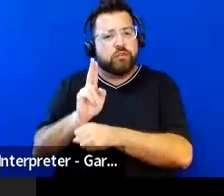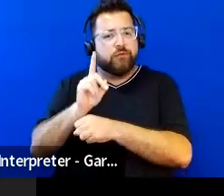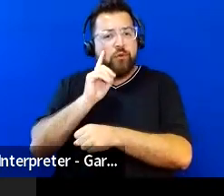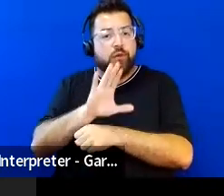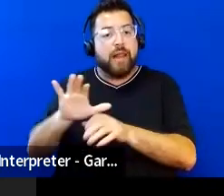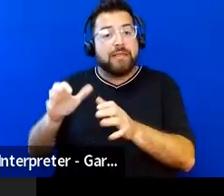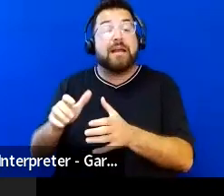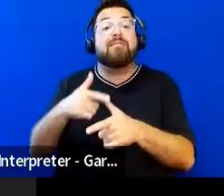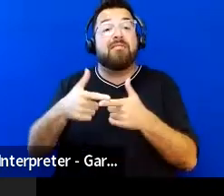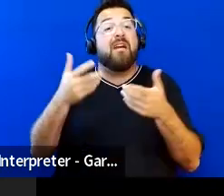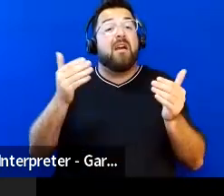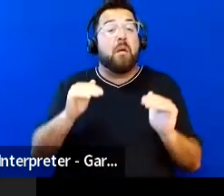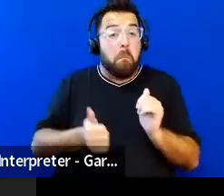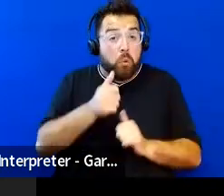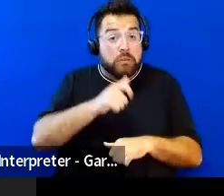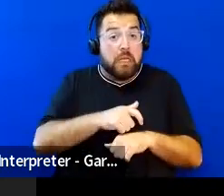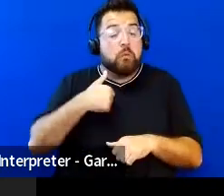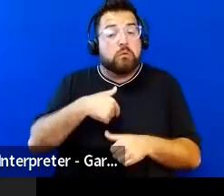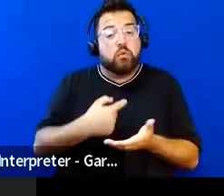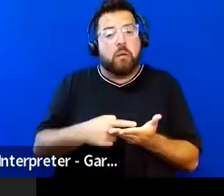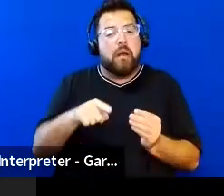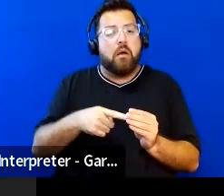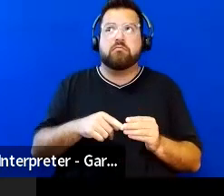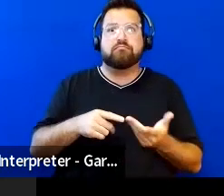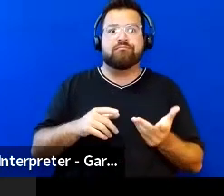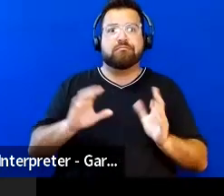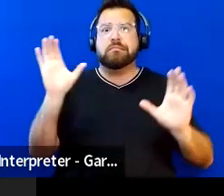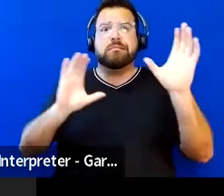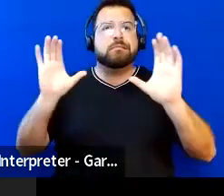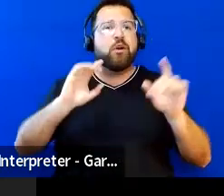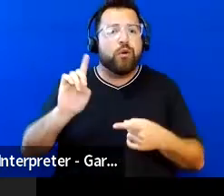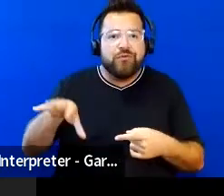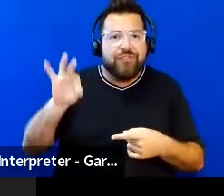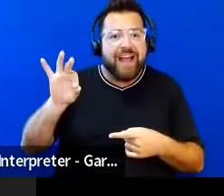majority of the time on where to find OER. So what we're going to do is